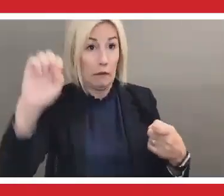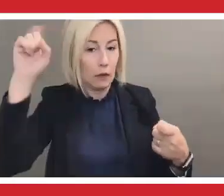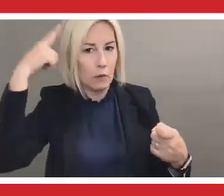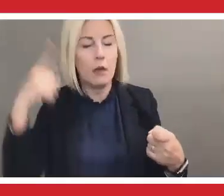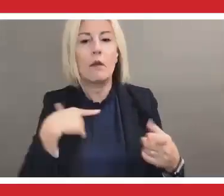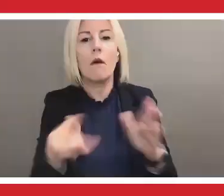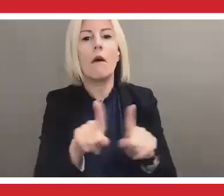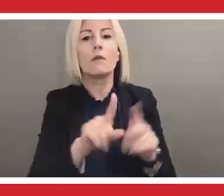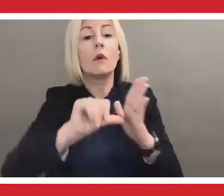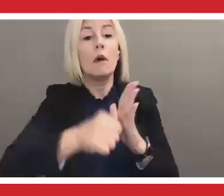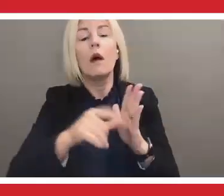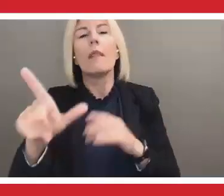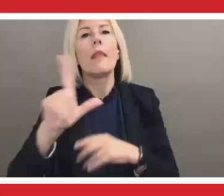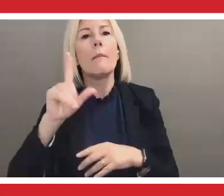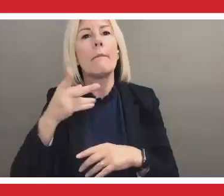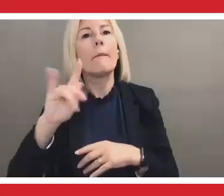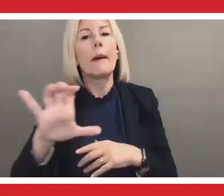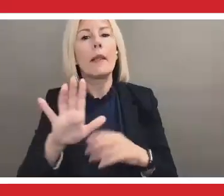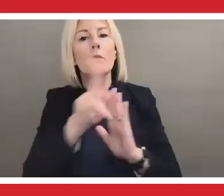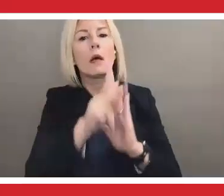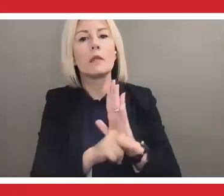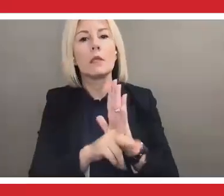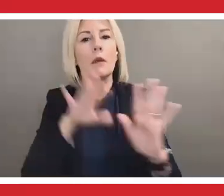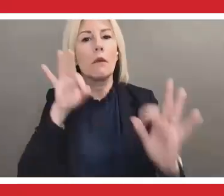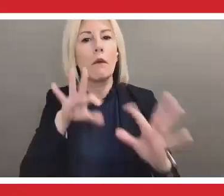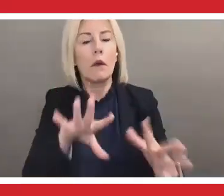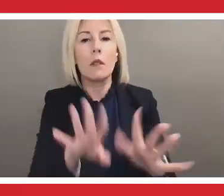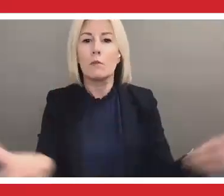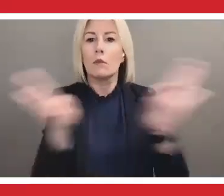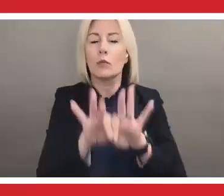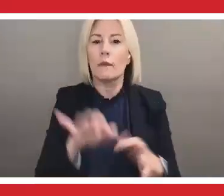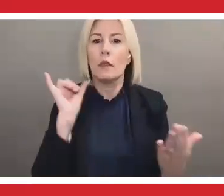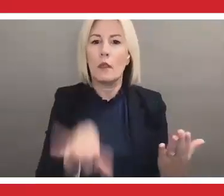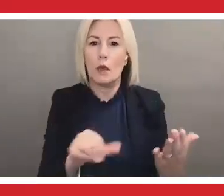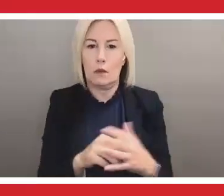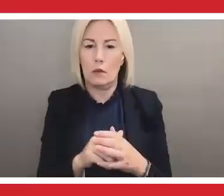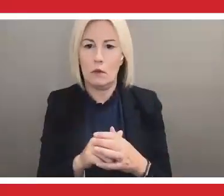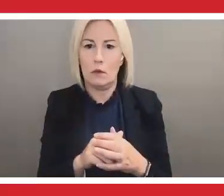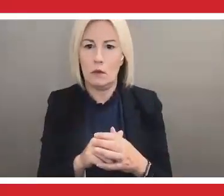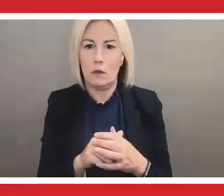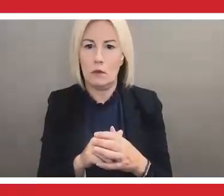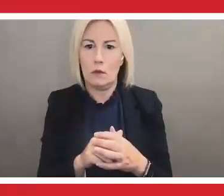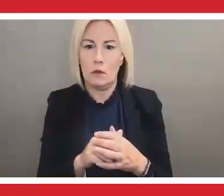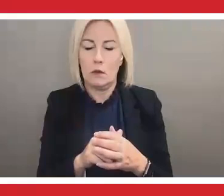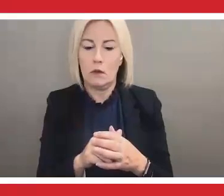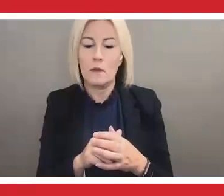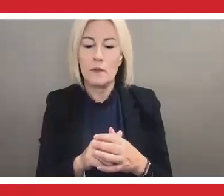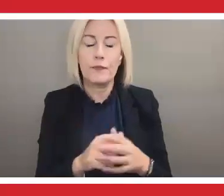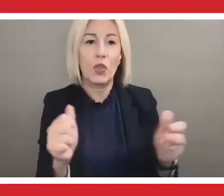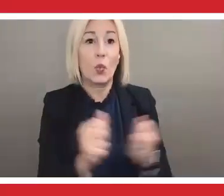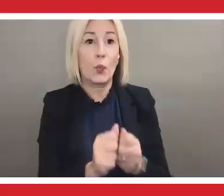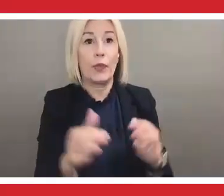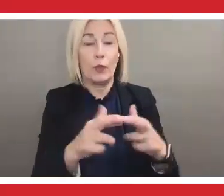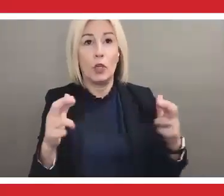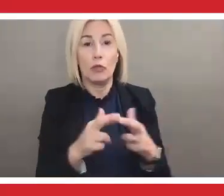policy inputs, the importance of those. In the study that I led for UNCTAD with the regional commissions on the impact of